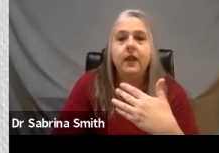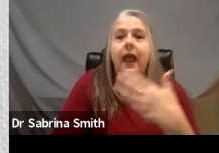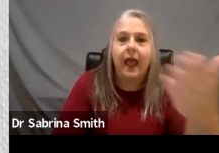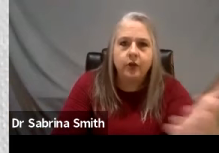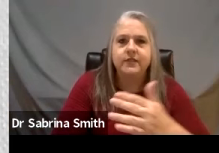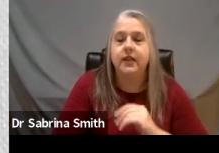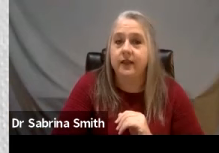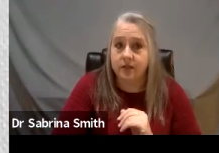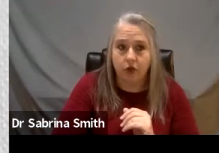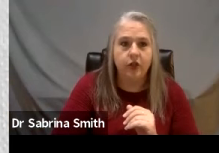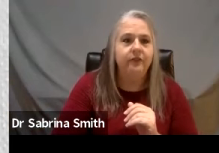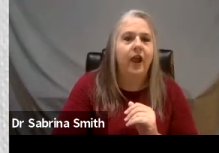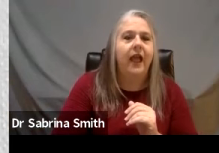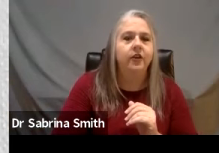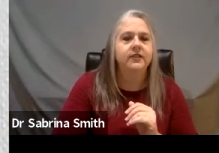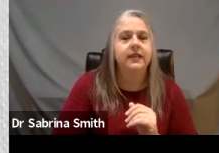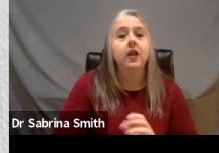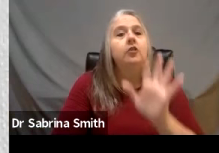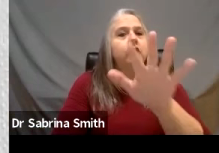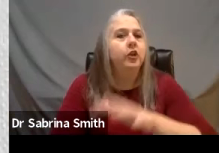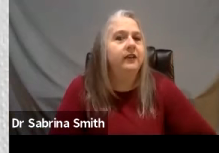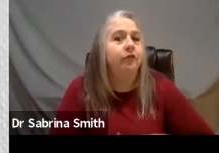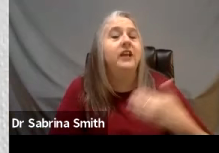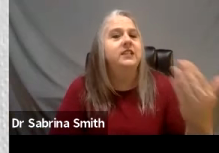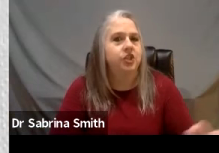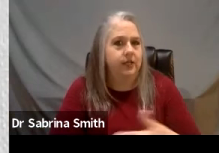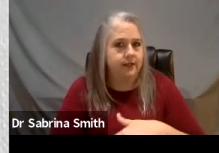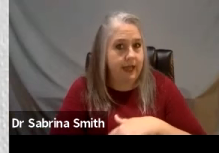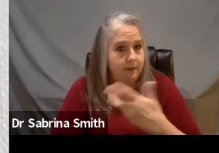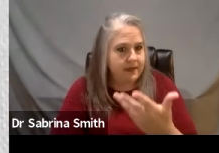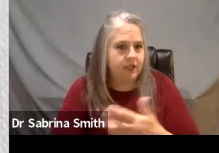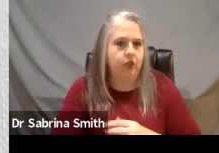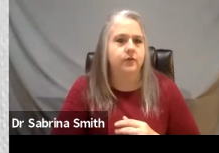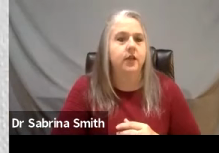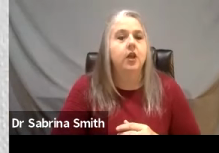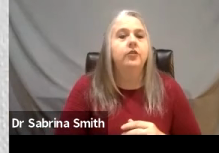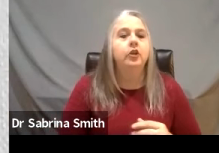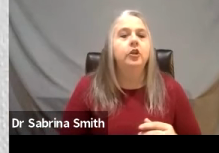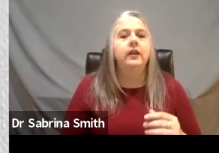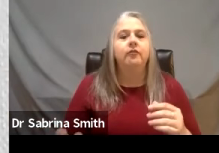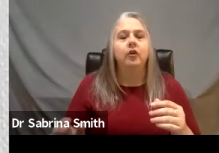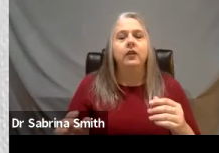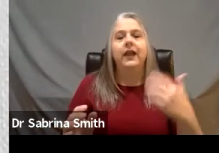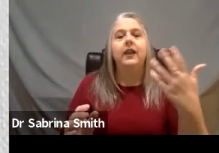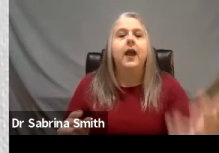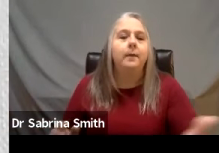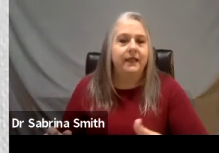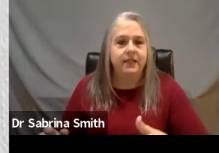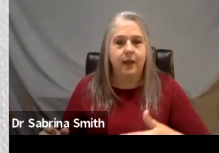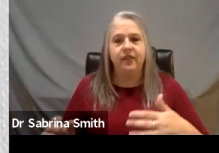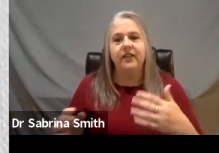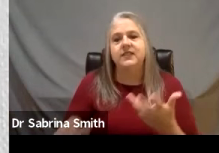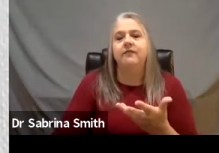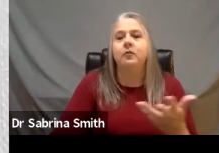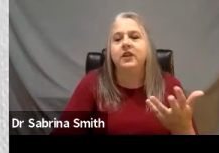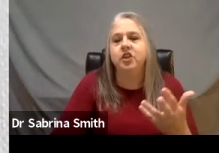what accuracy? Okay, so they're looking for accuracy. They're looking for additions and miscues. They're looking for like an anomaly type